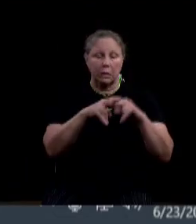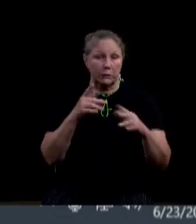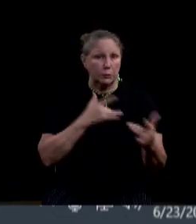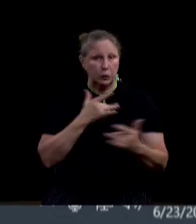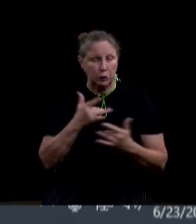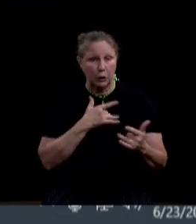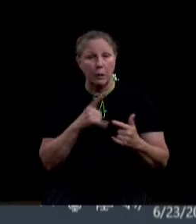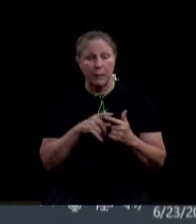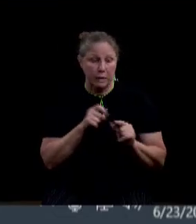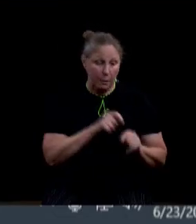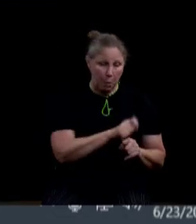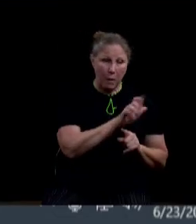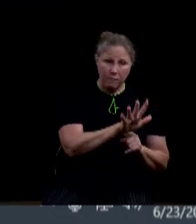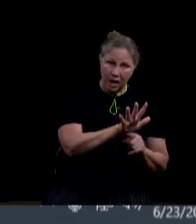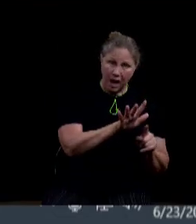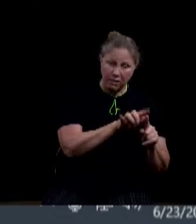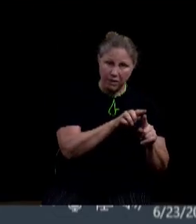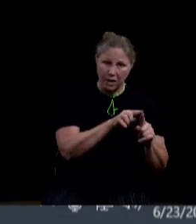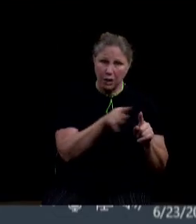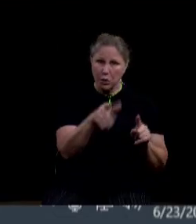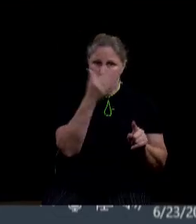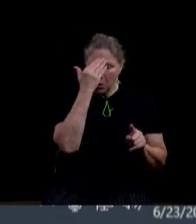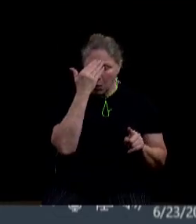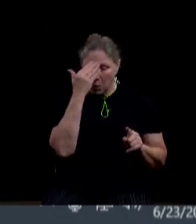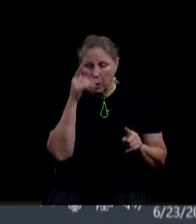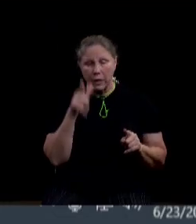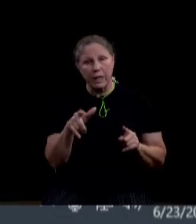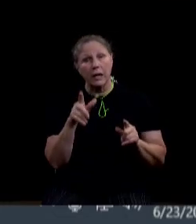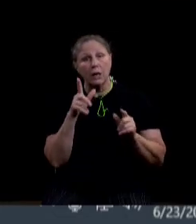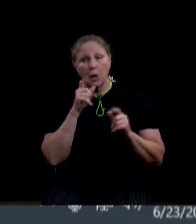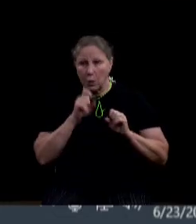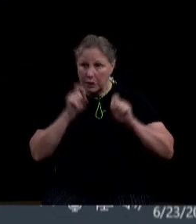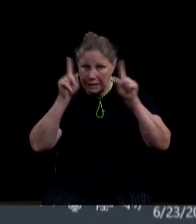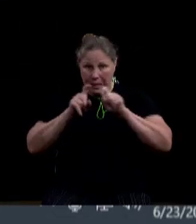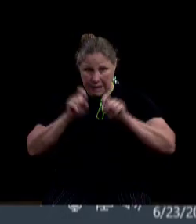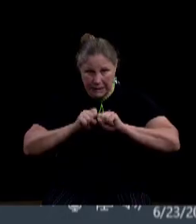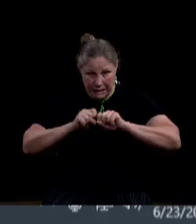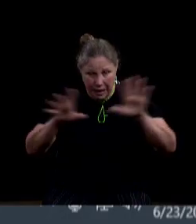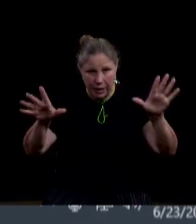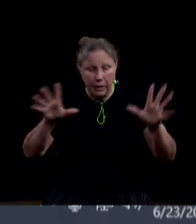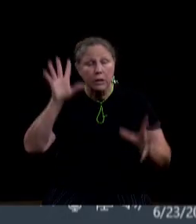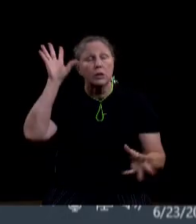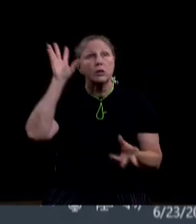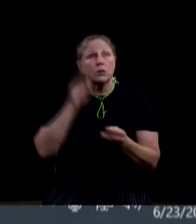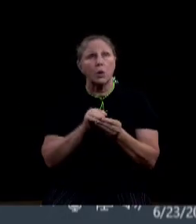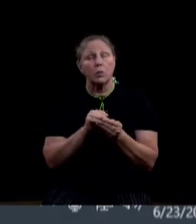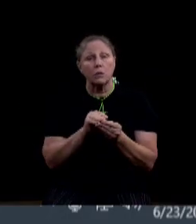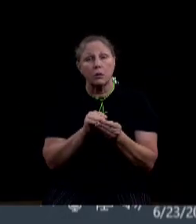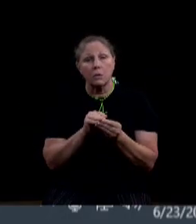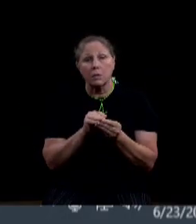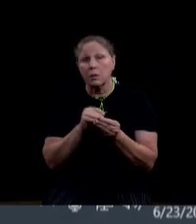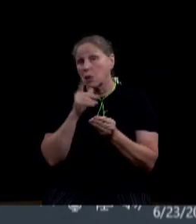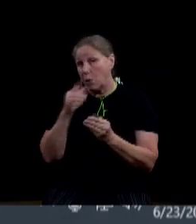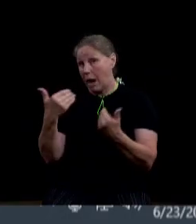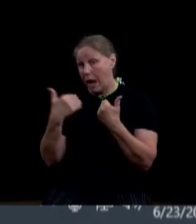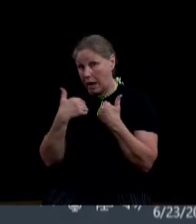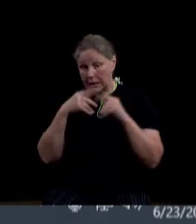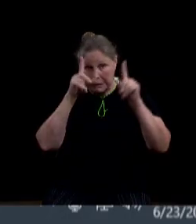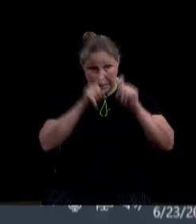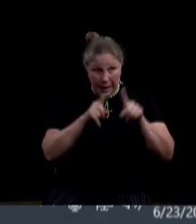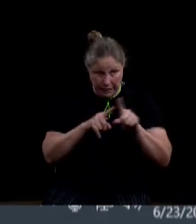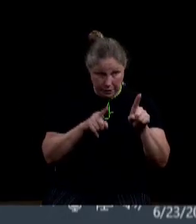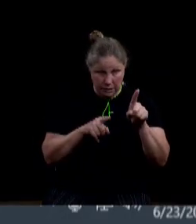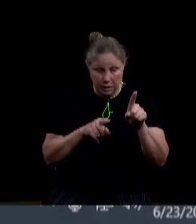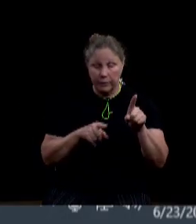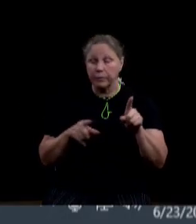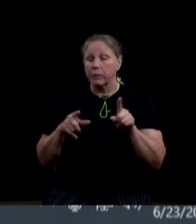know, the total positive tests divided by the total number of tests. And so when you see that